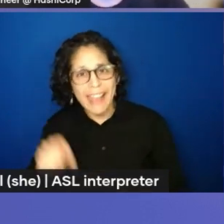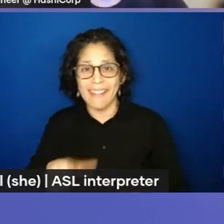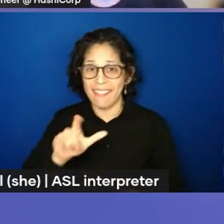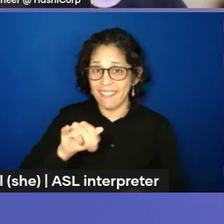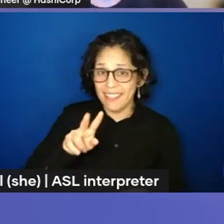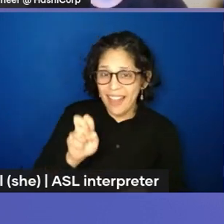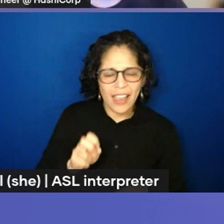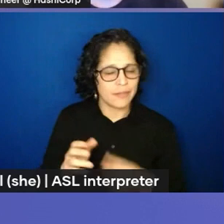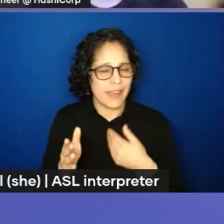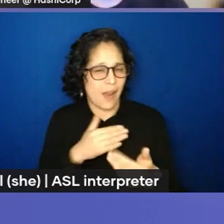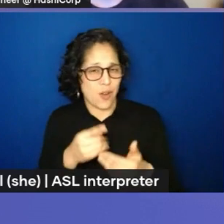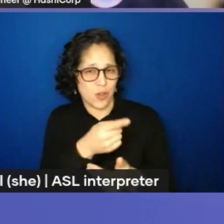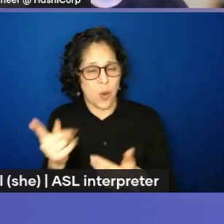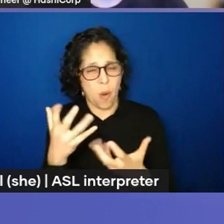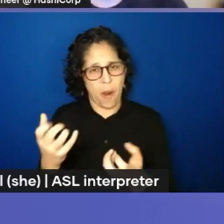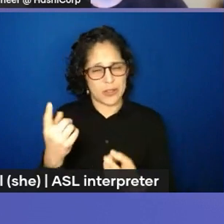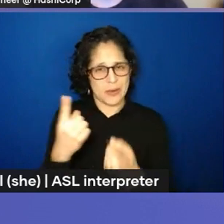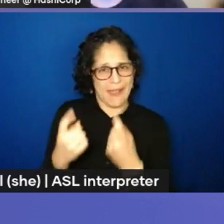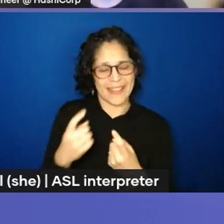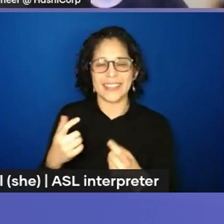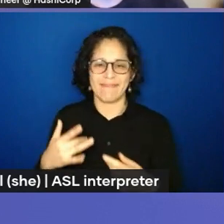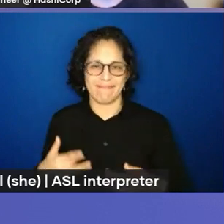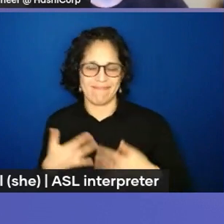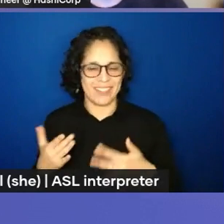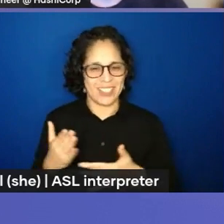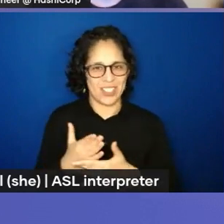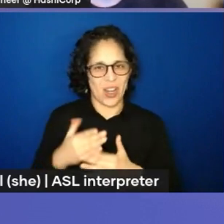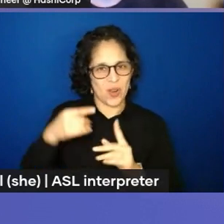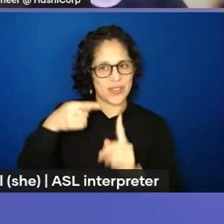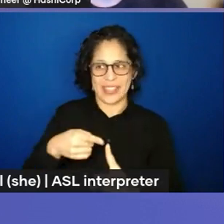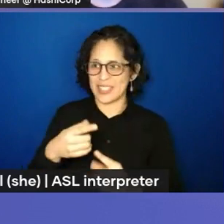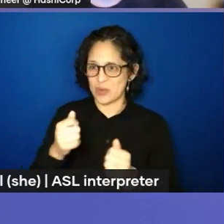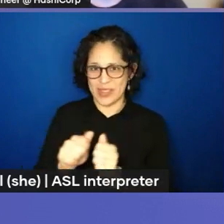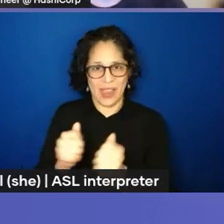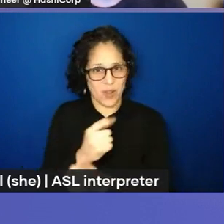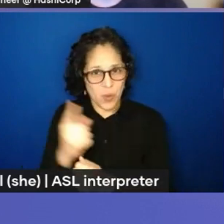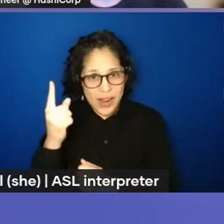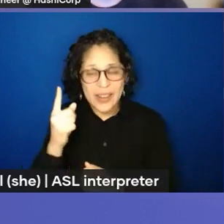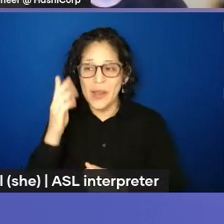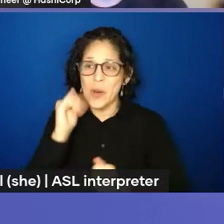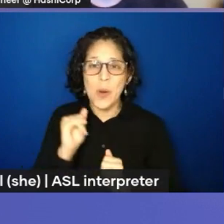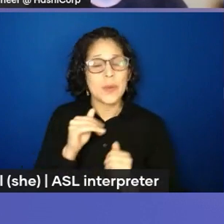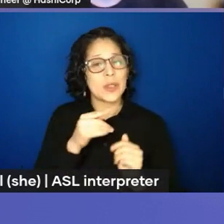or however you want. And super excited to share this with everyone. And hopefully you all